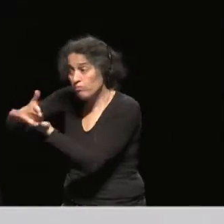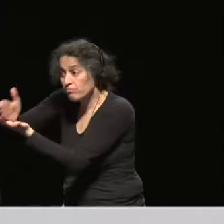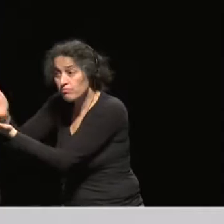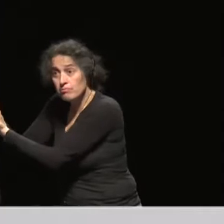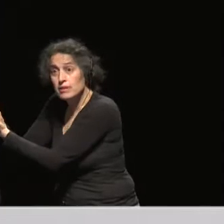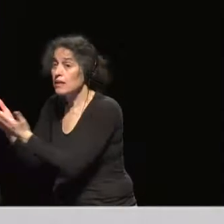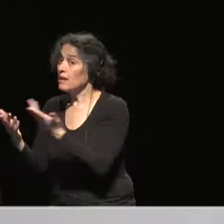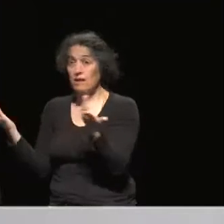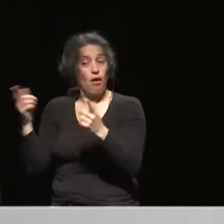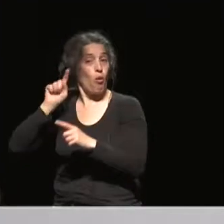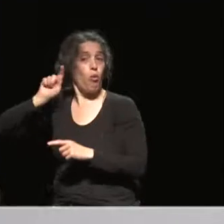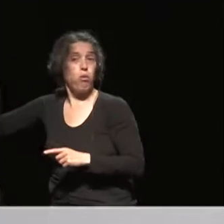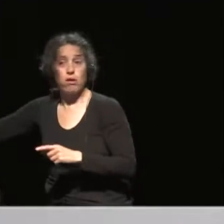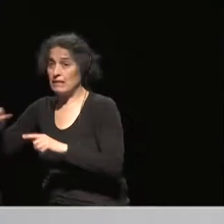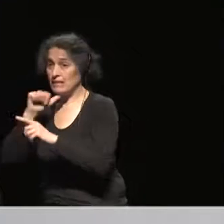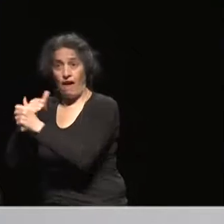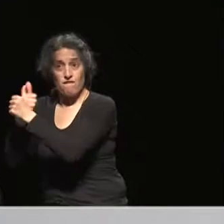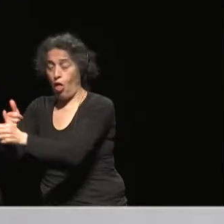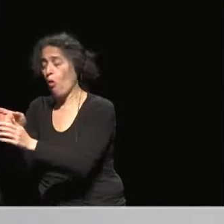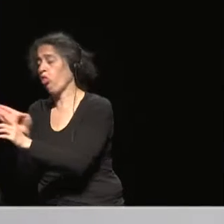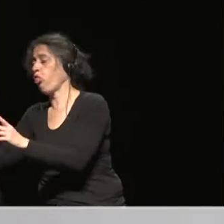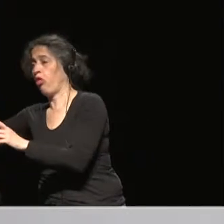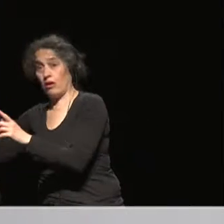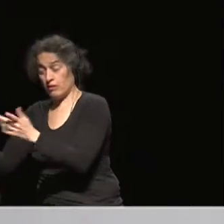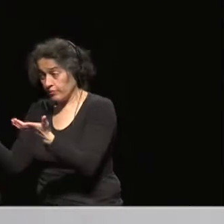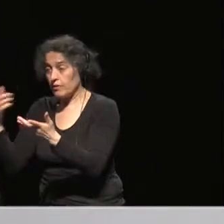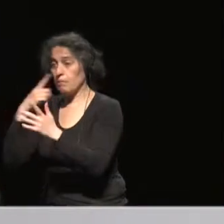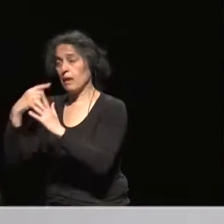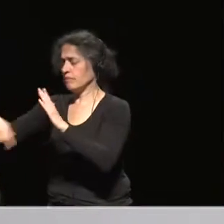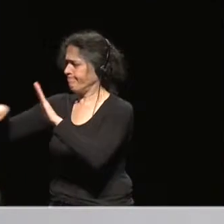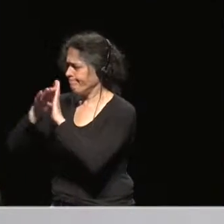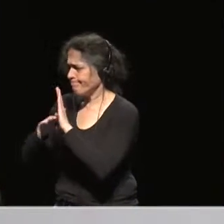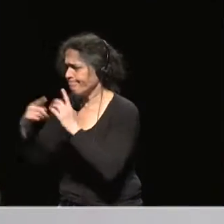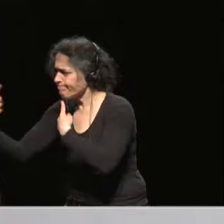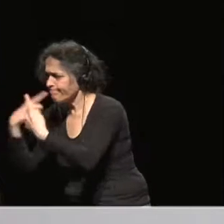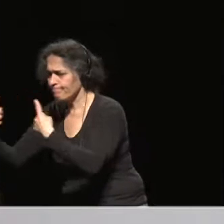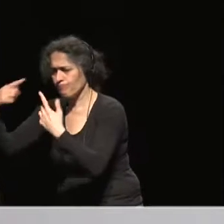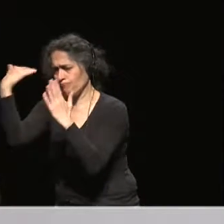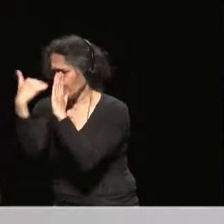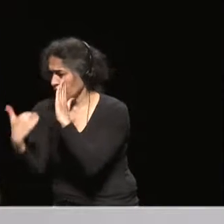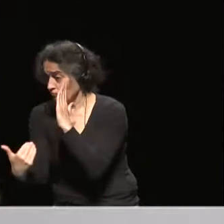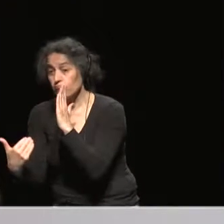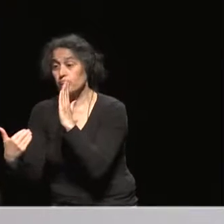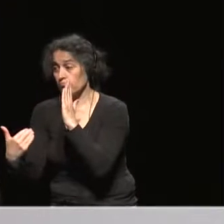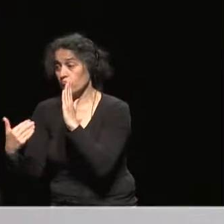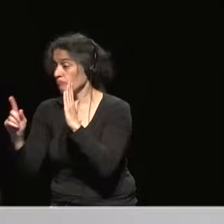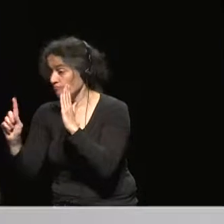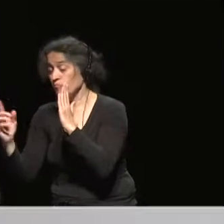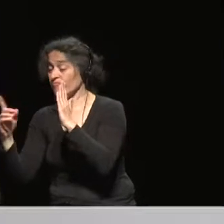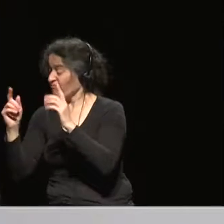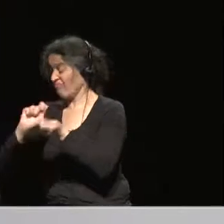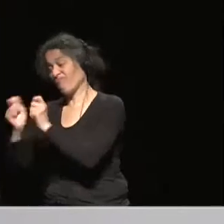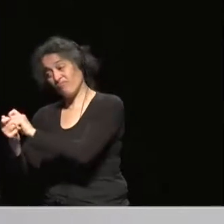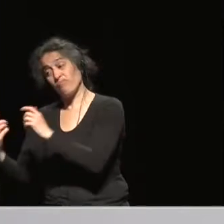And at the end of the process, you have to be able to satisfy all the conditions, meet all the requirements. So I hope also that the parliaments will